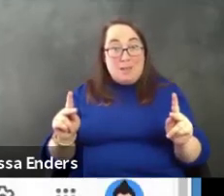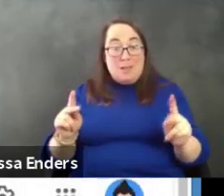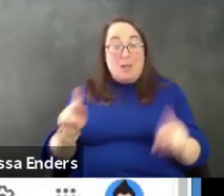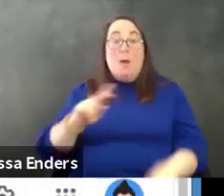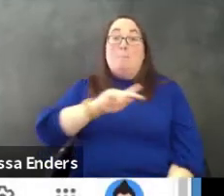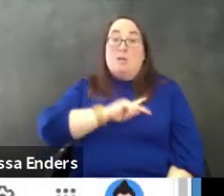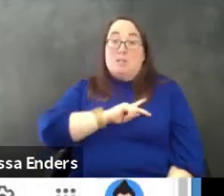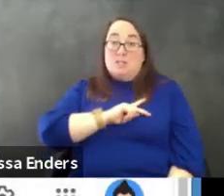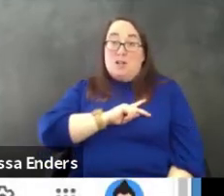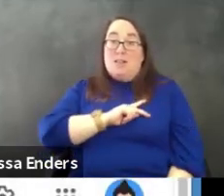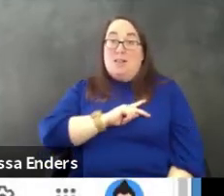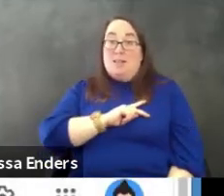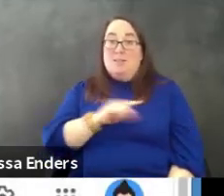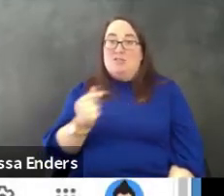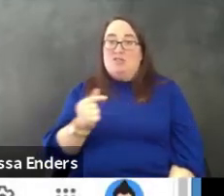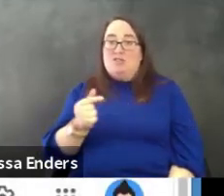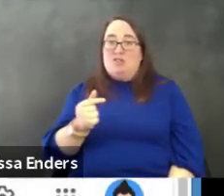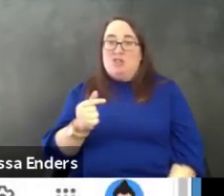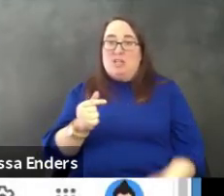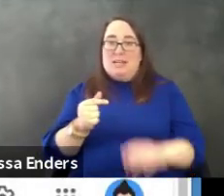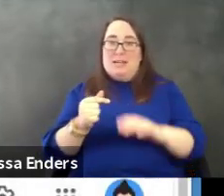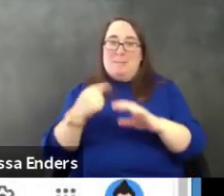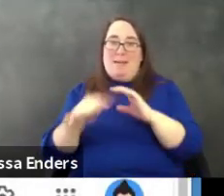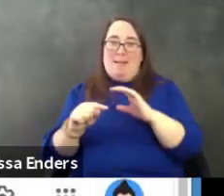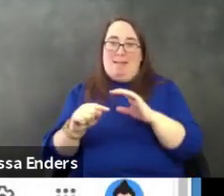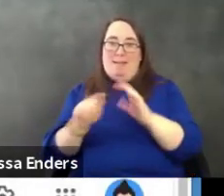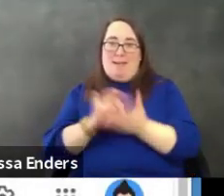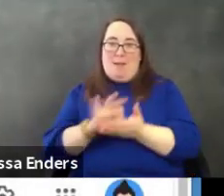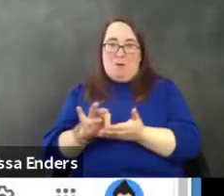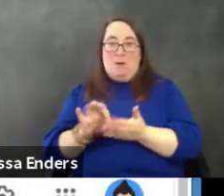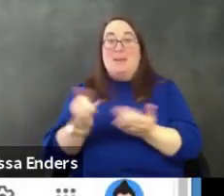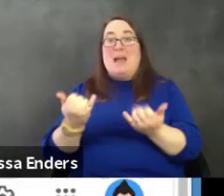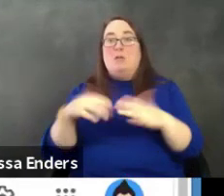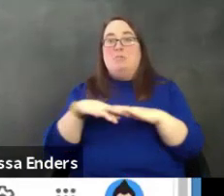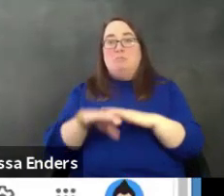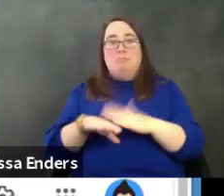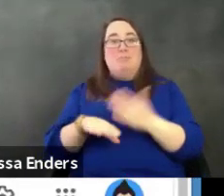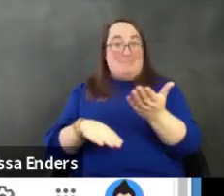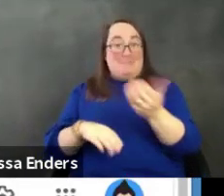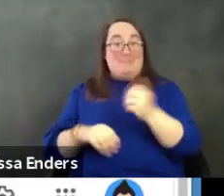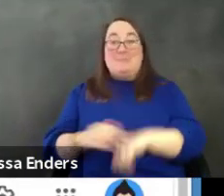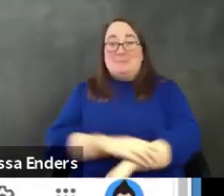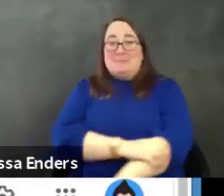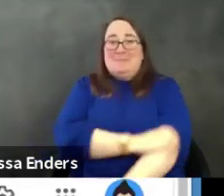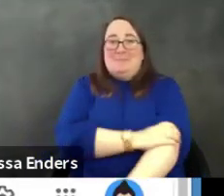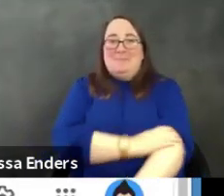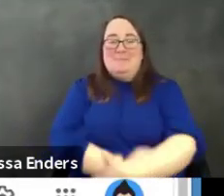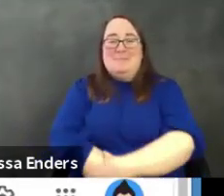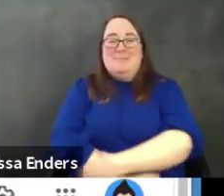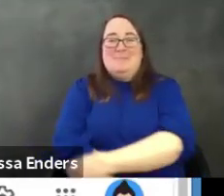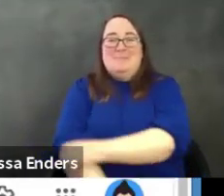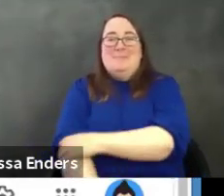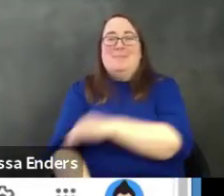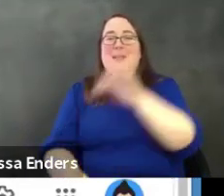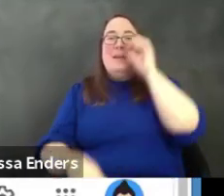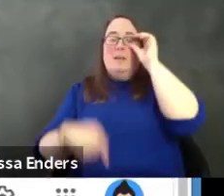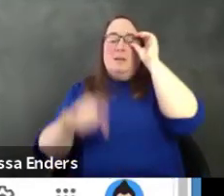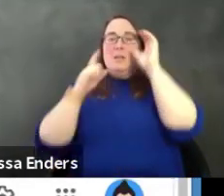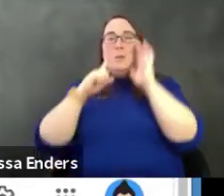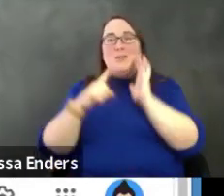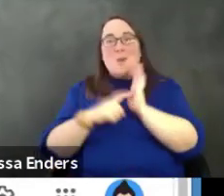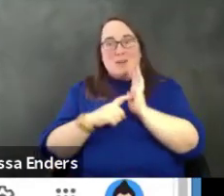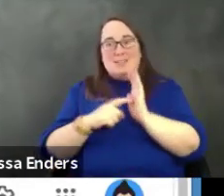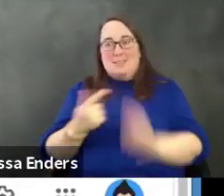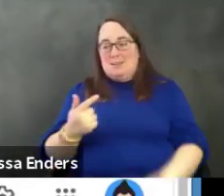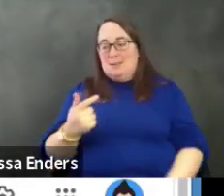Gmail. So I'm in my Google Classroom. Let's get googly for our spring VirtCon. And you'll notice that